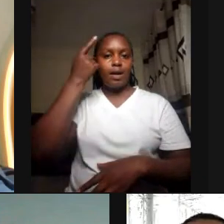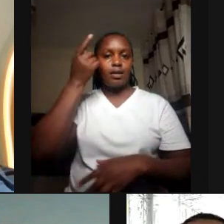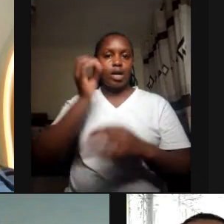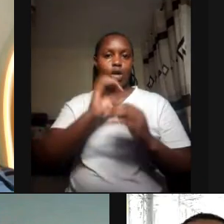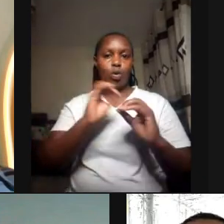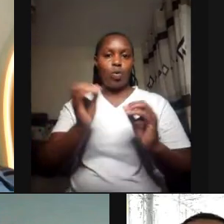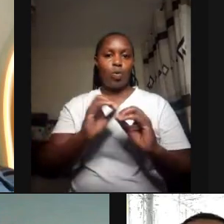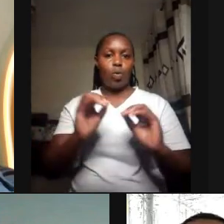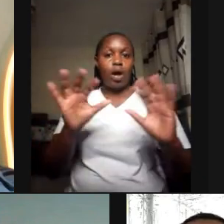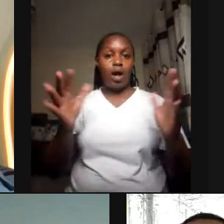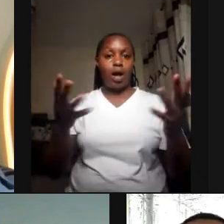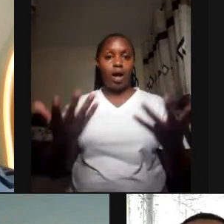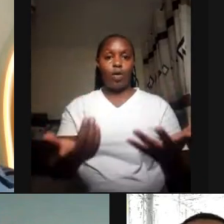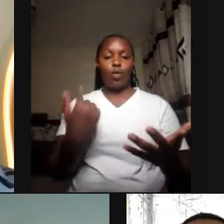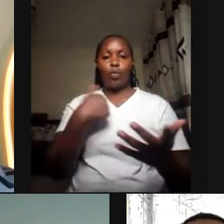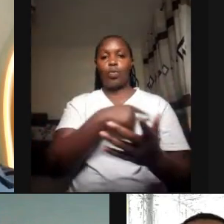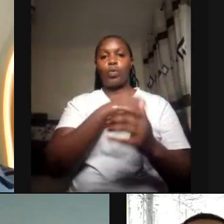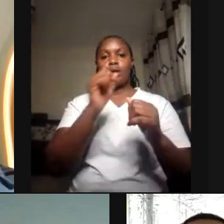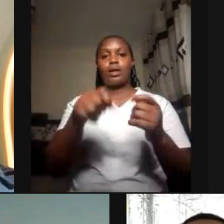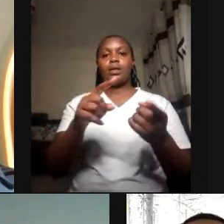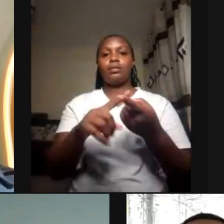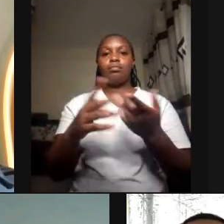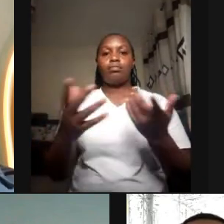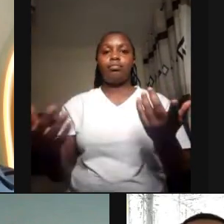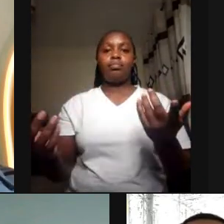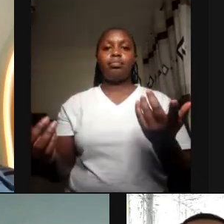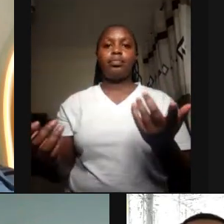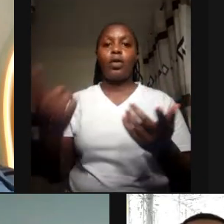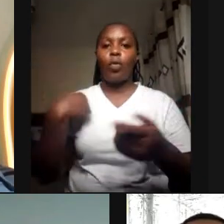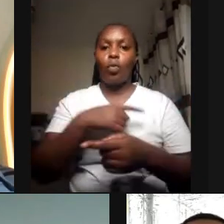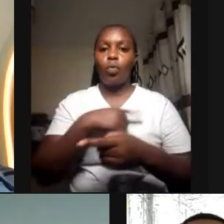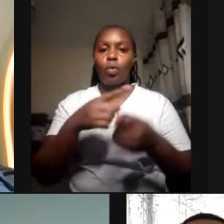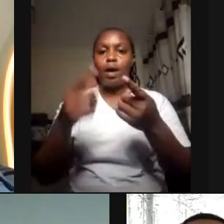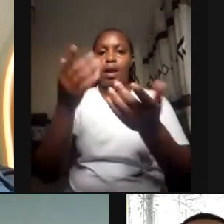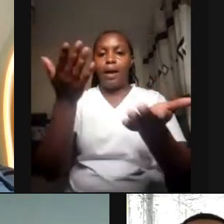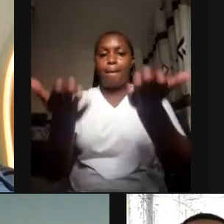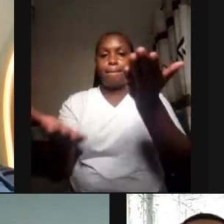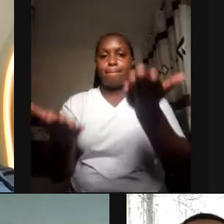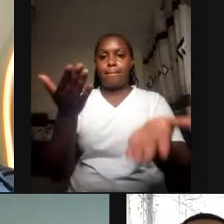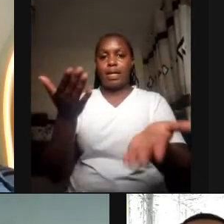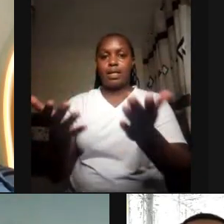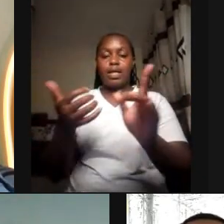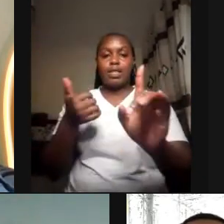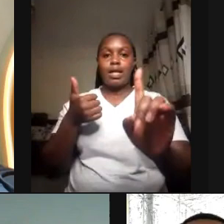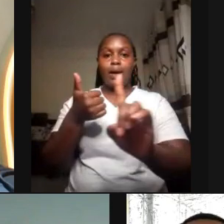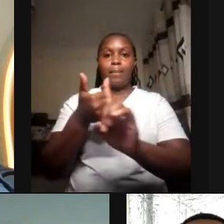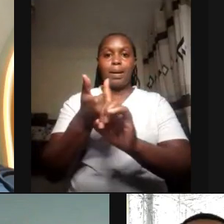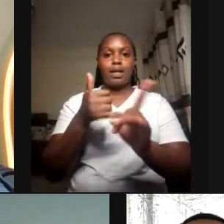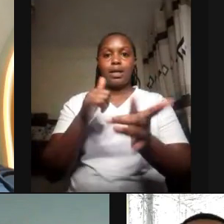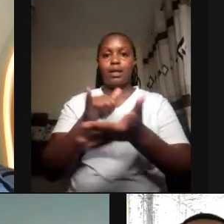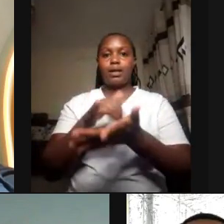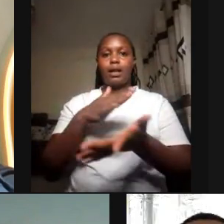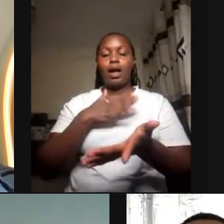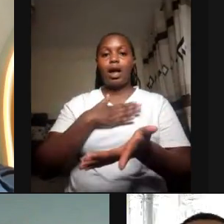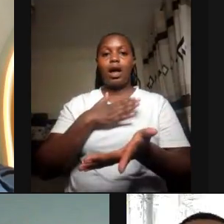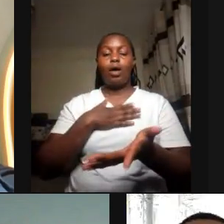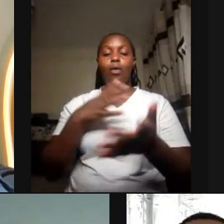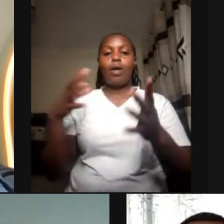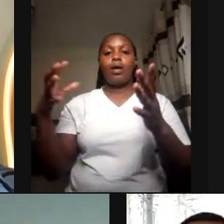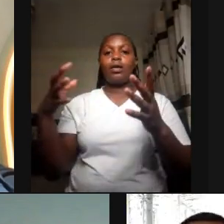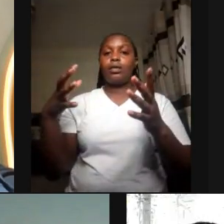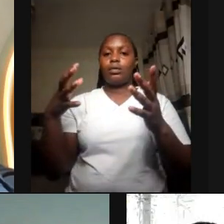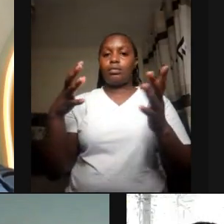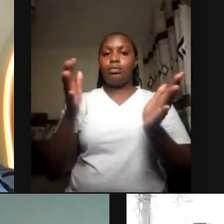can how we can measure the impact that our posts have gotten or the